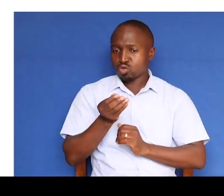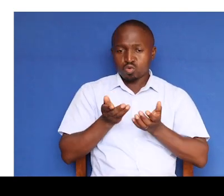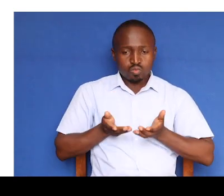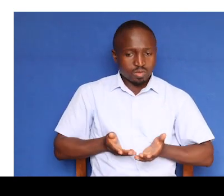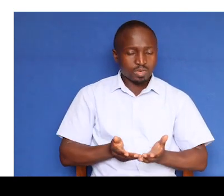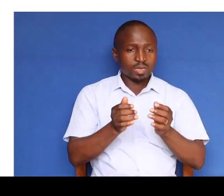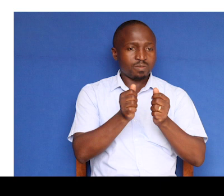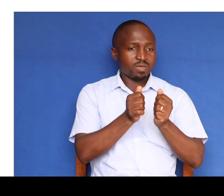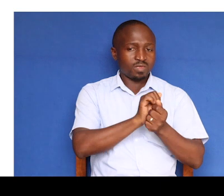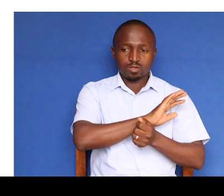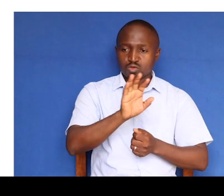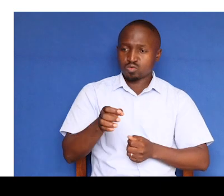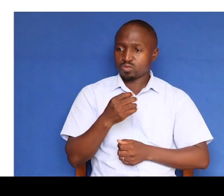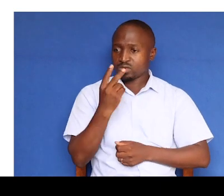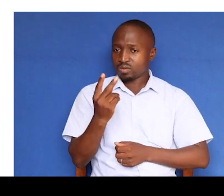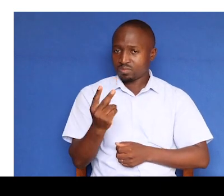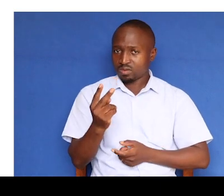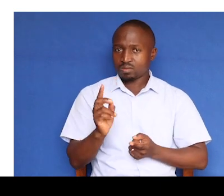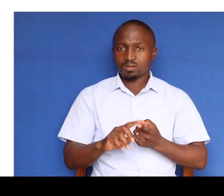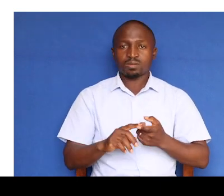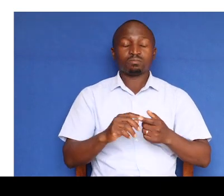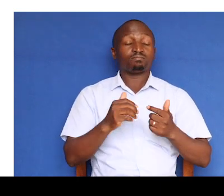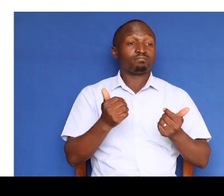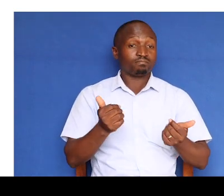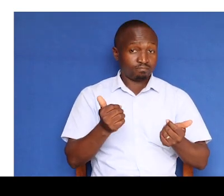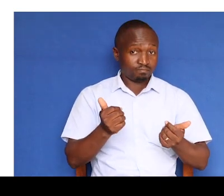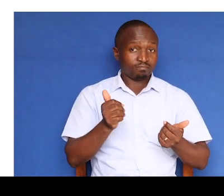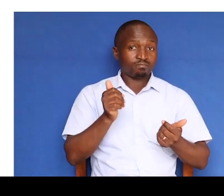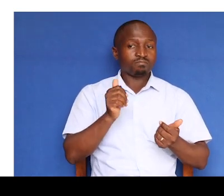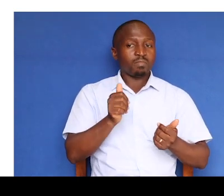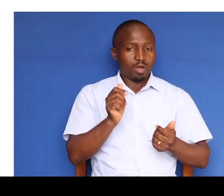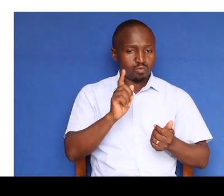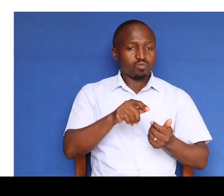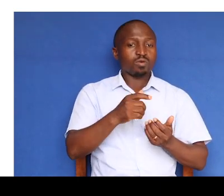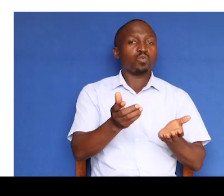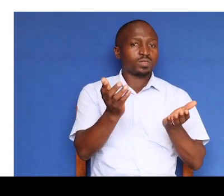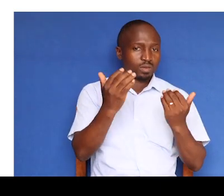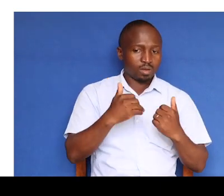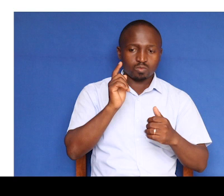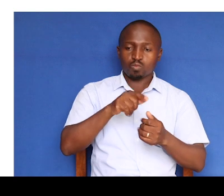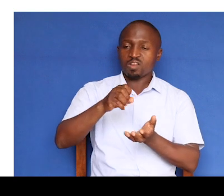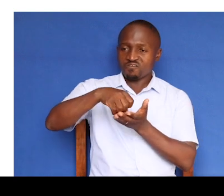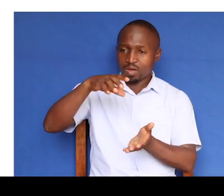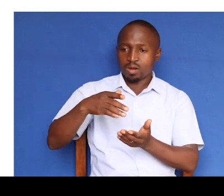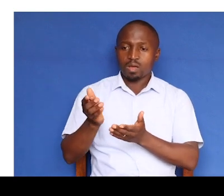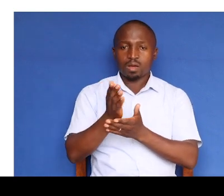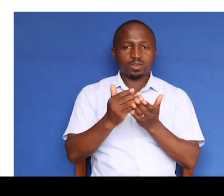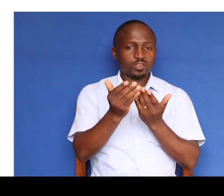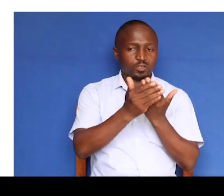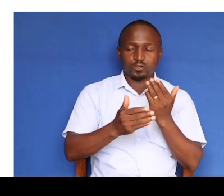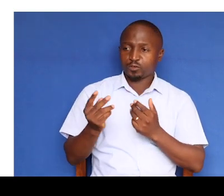produce both commodities. Still, there is basis for mutual beneficial trade between the